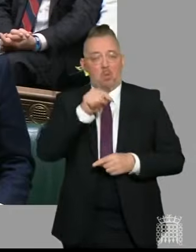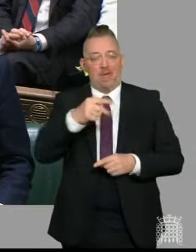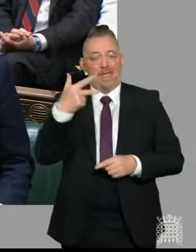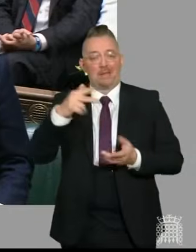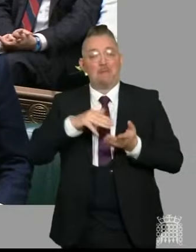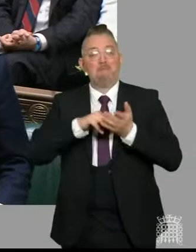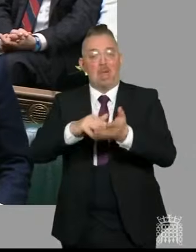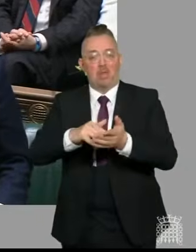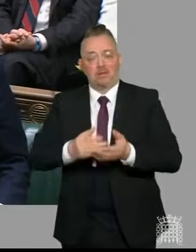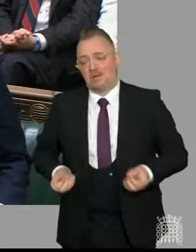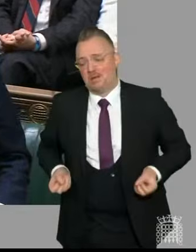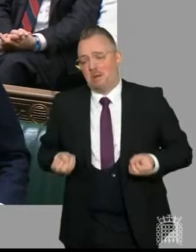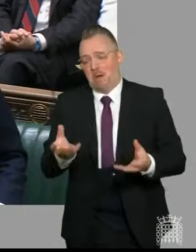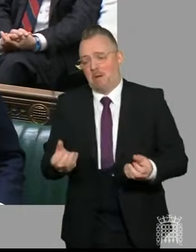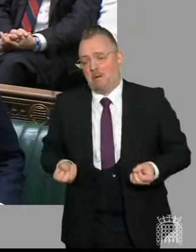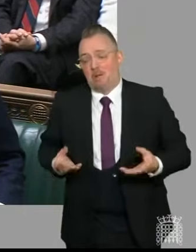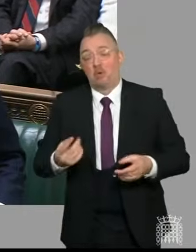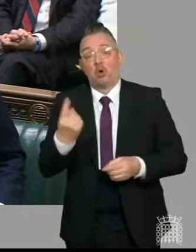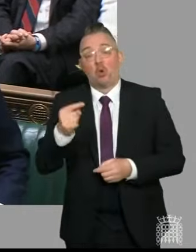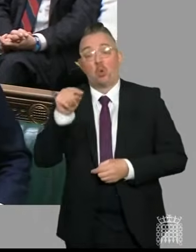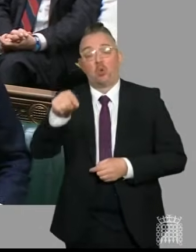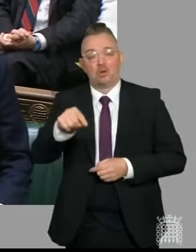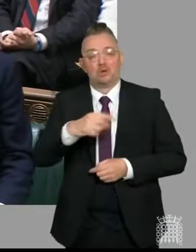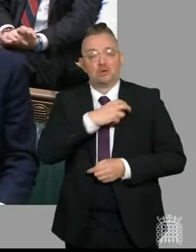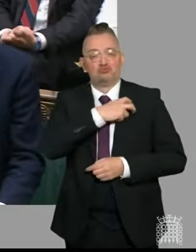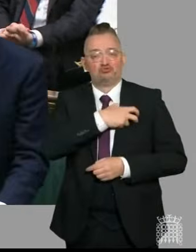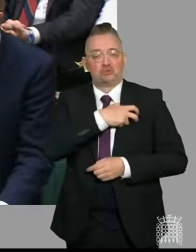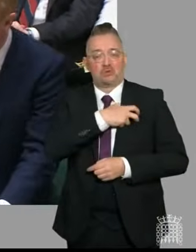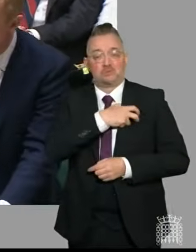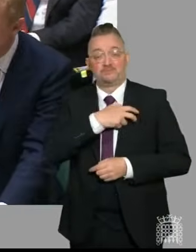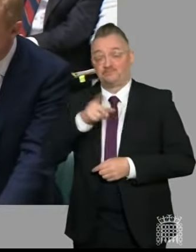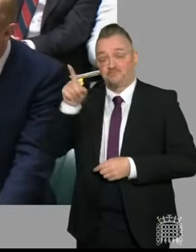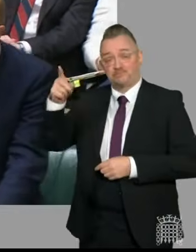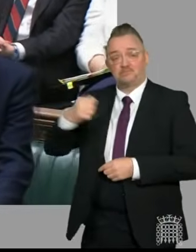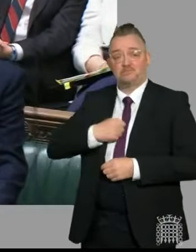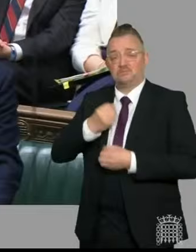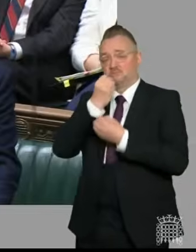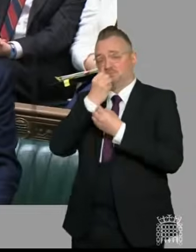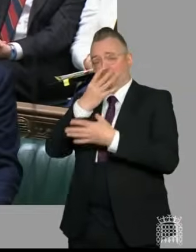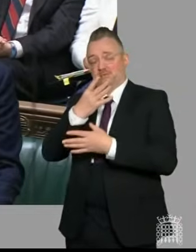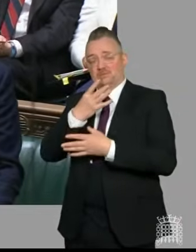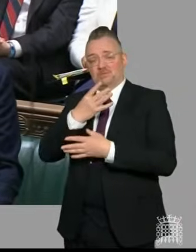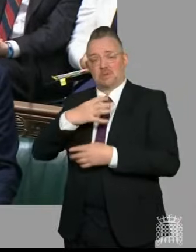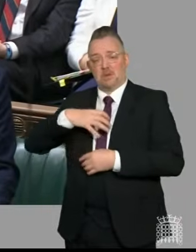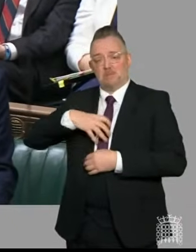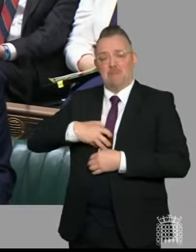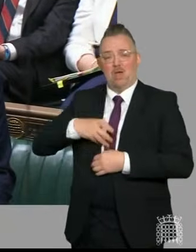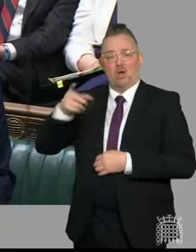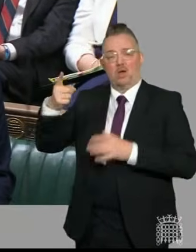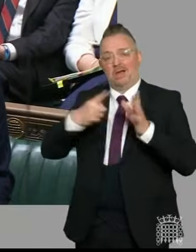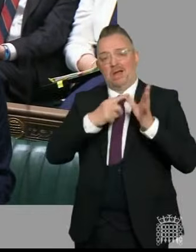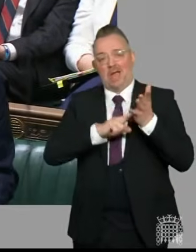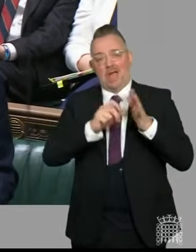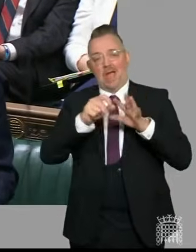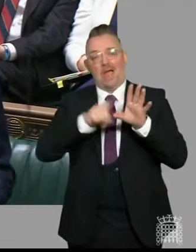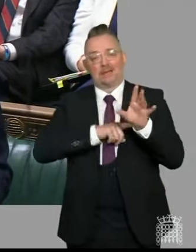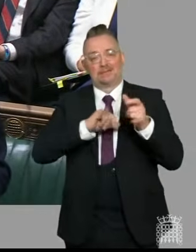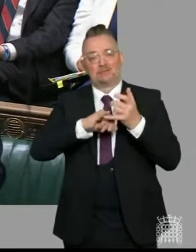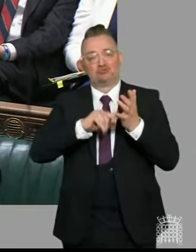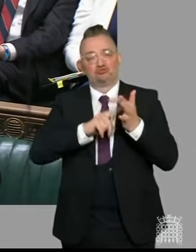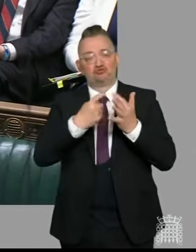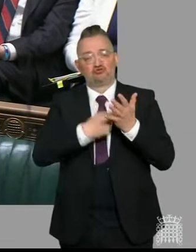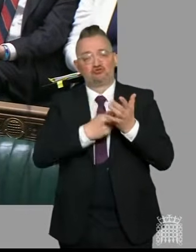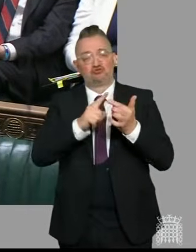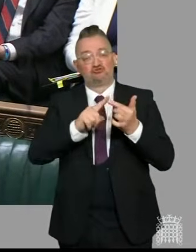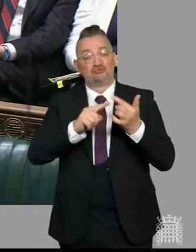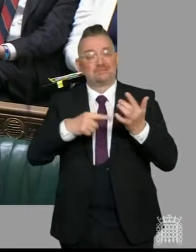contrast, Andy Street, our brilliant mayor of the wider West Midlands, has delivered £6.1 billion of investment